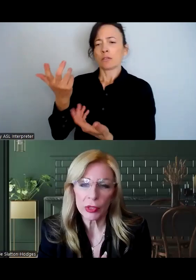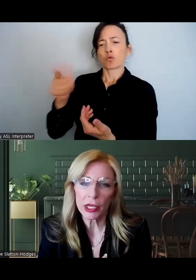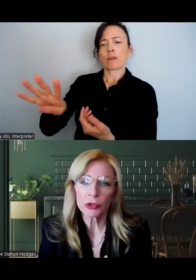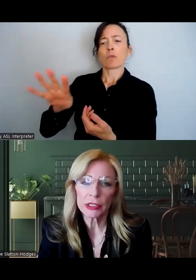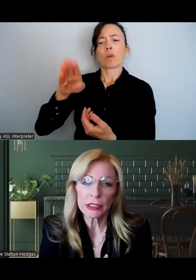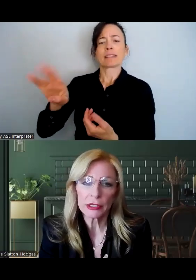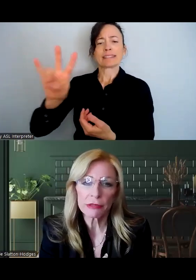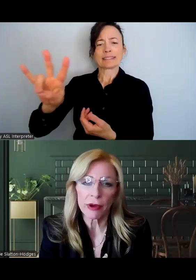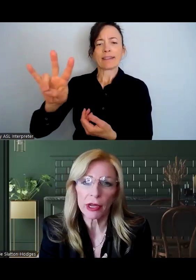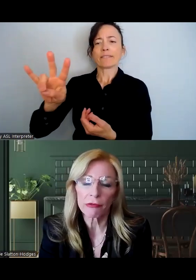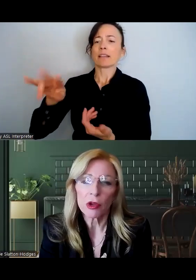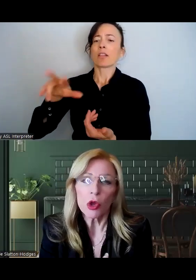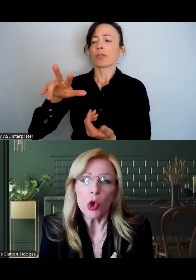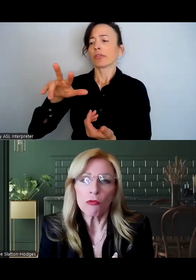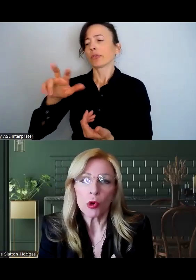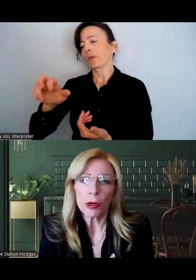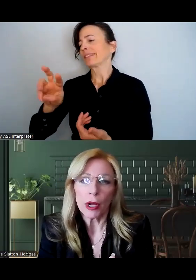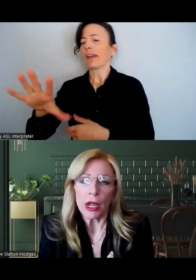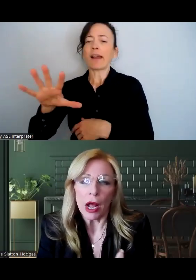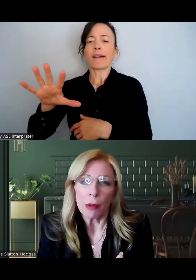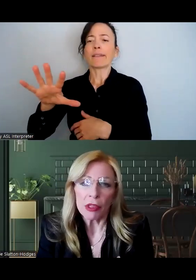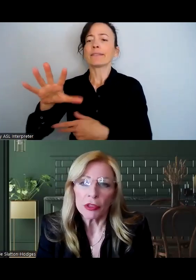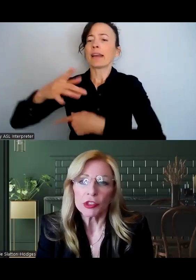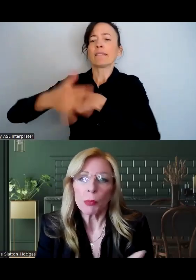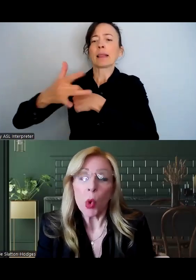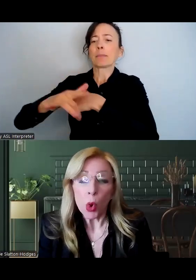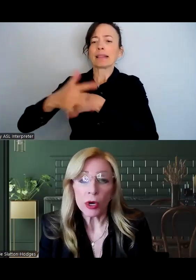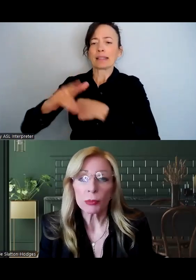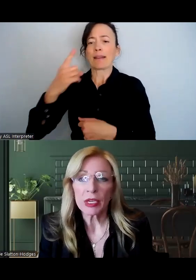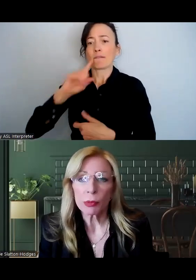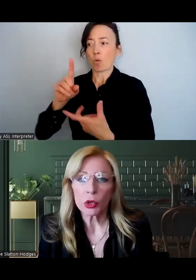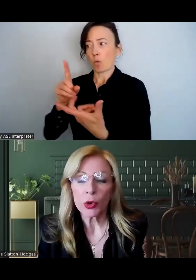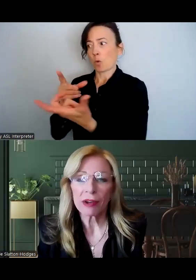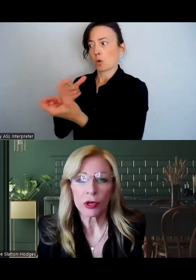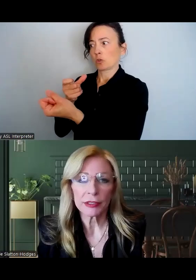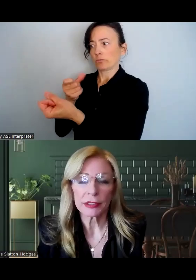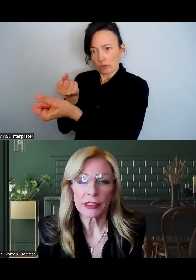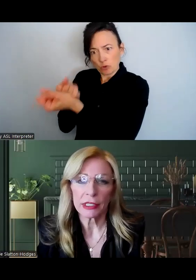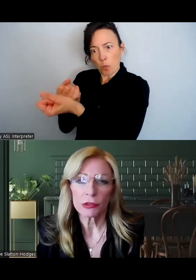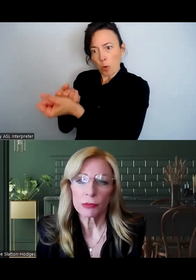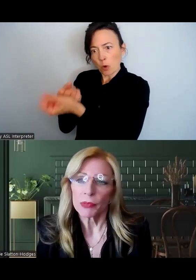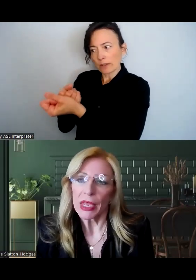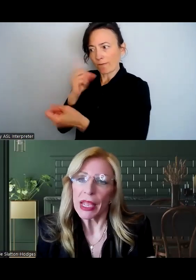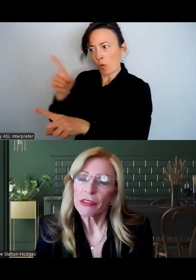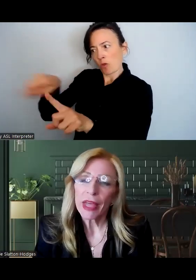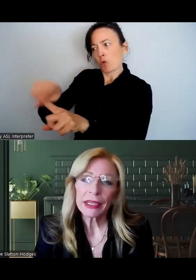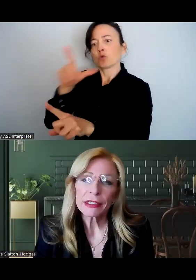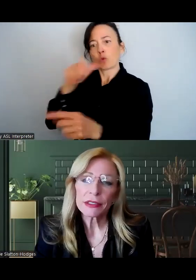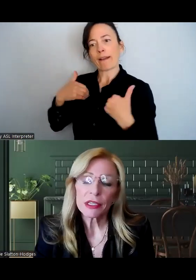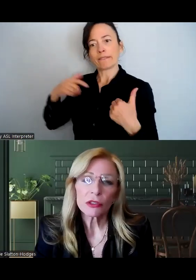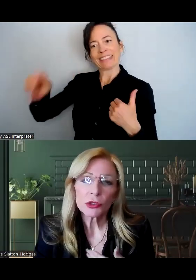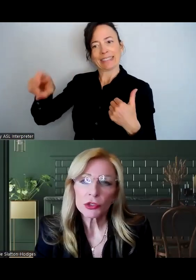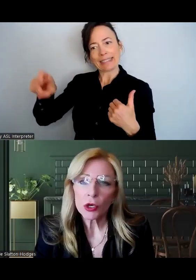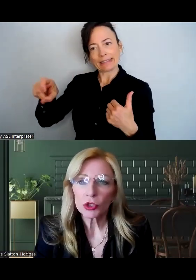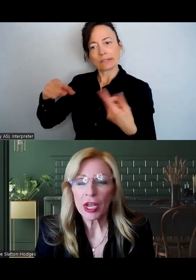24/7, 365 for the support people who have crisis needs. And that